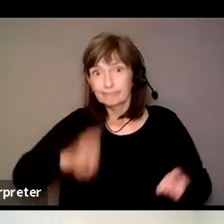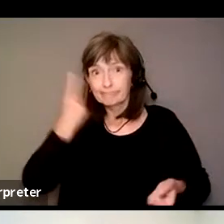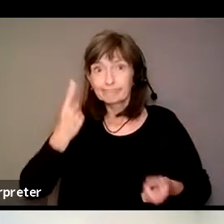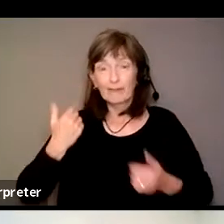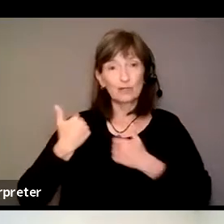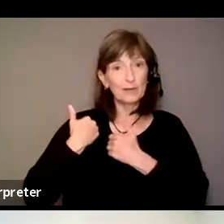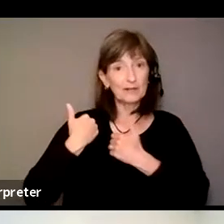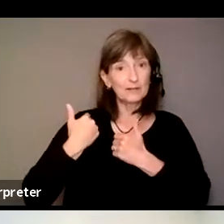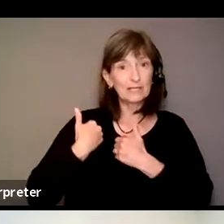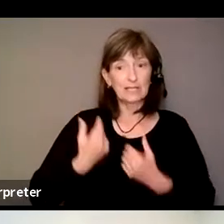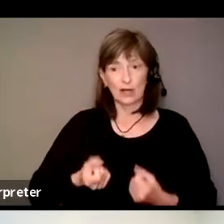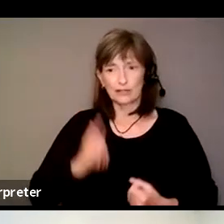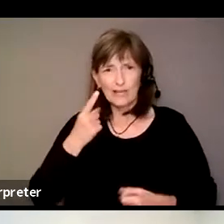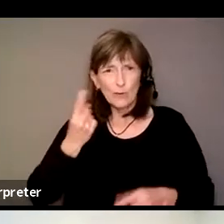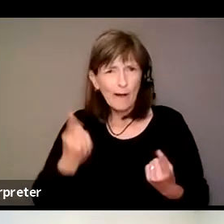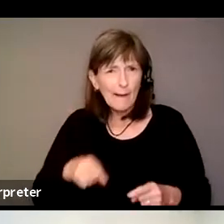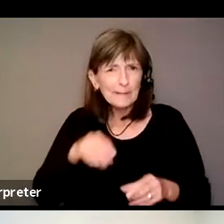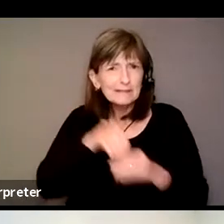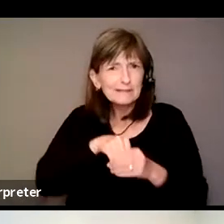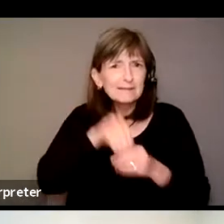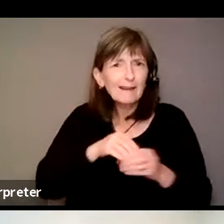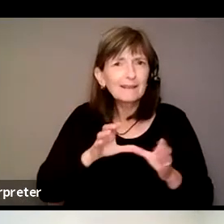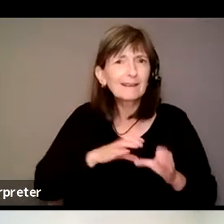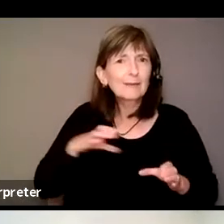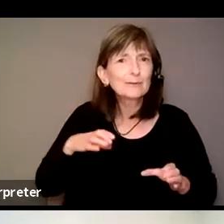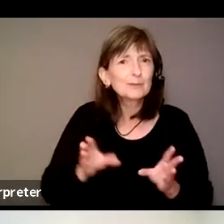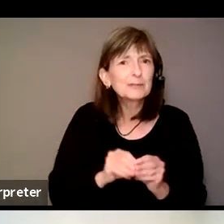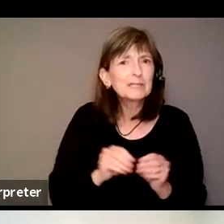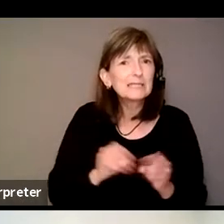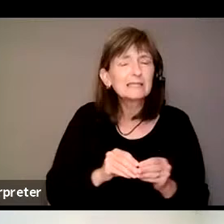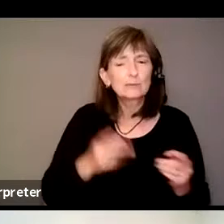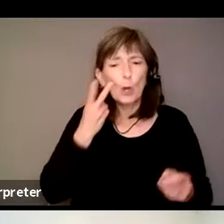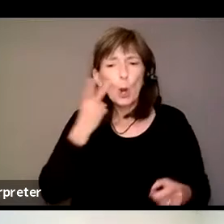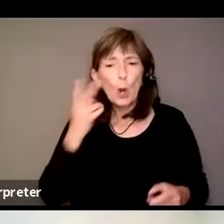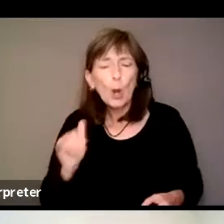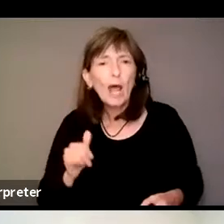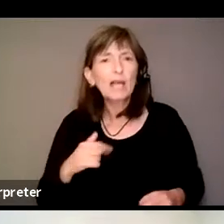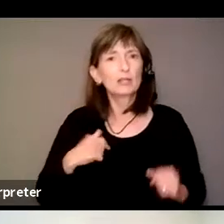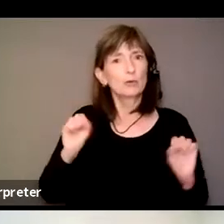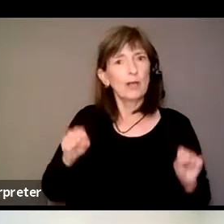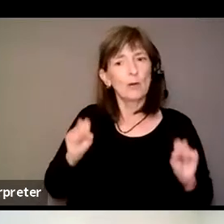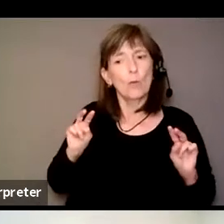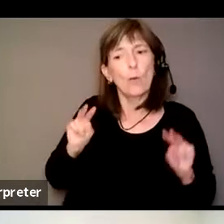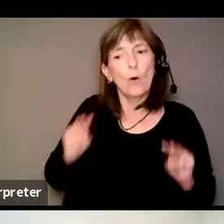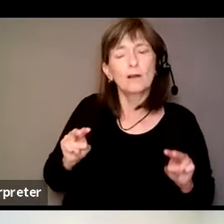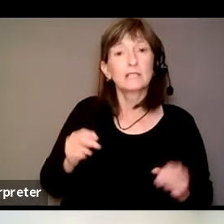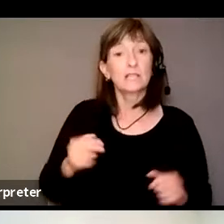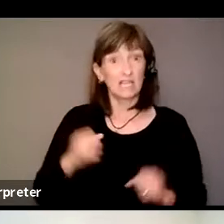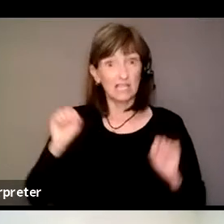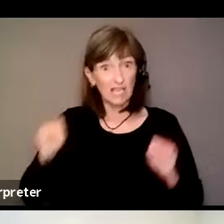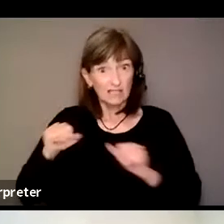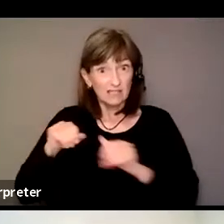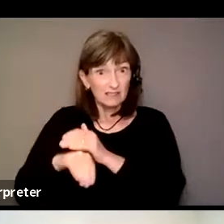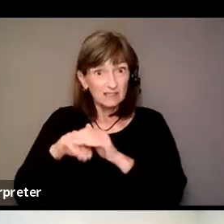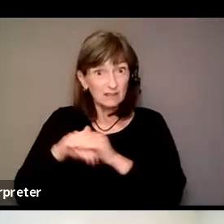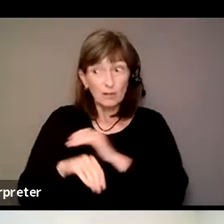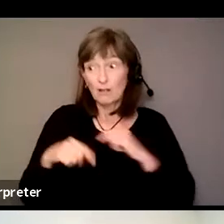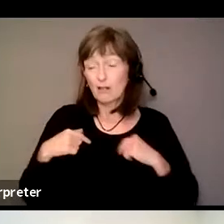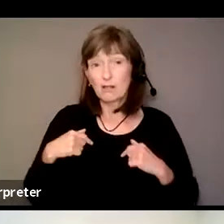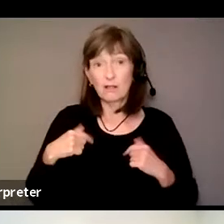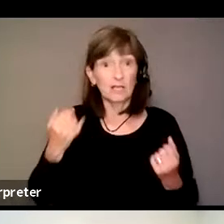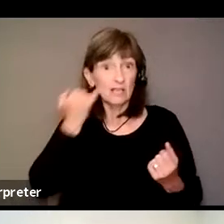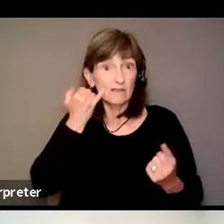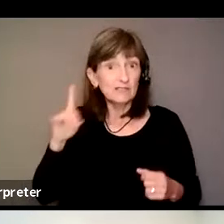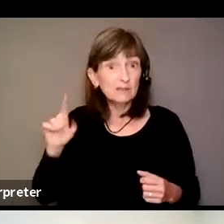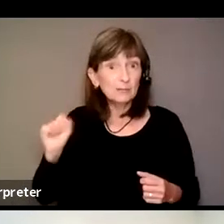in the council chamber, what they can expect in terms of what meetings will be like, what the accessibilities around council meetings and